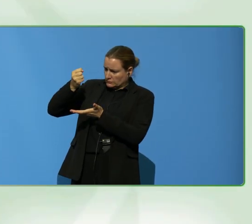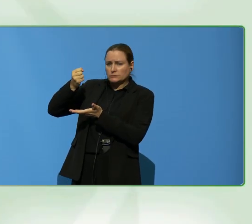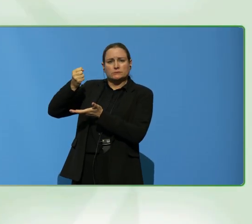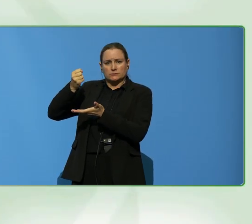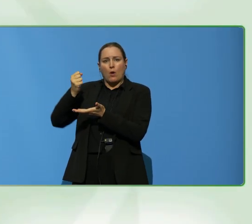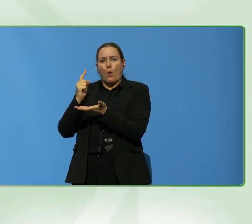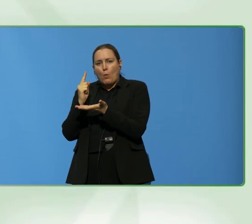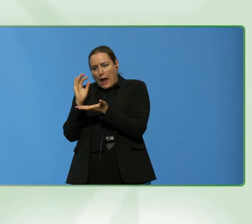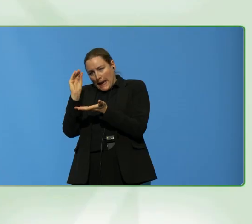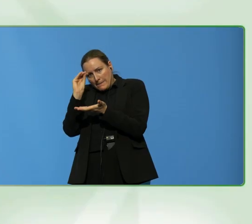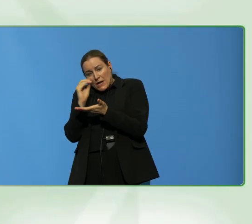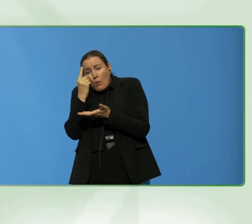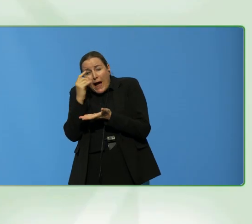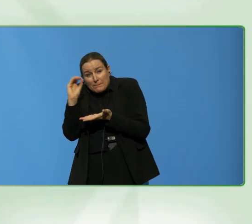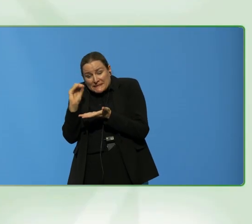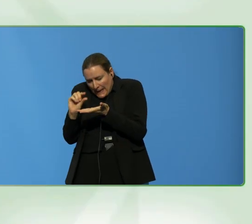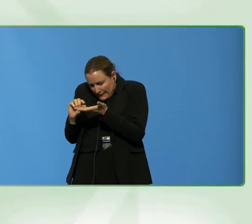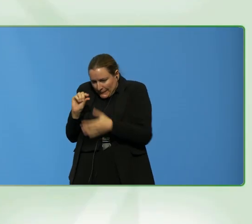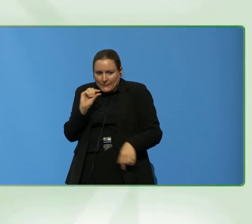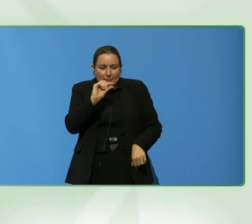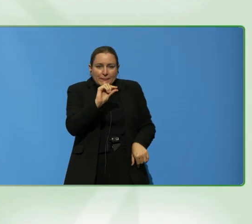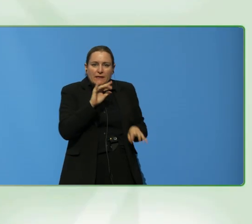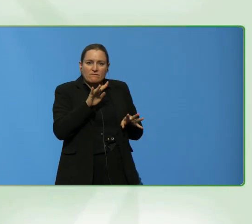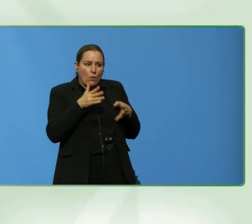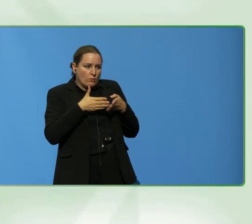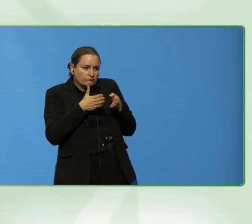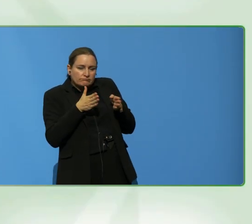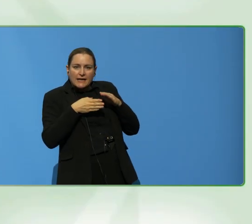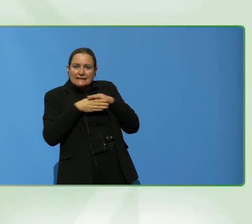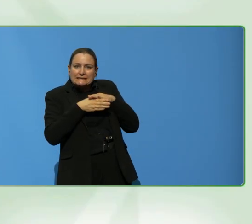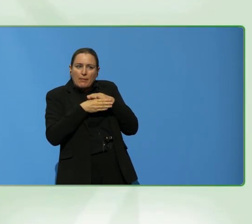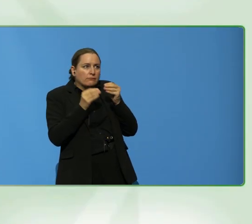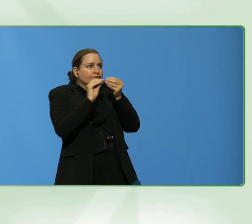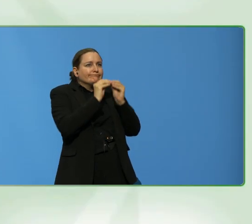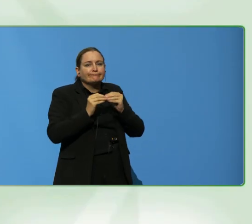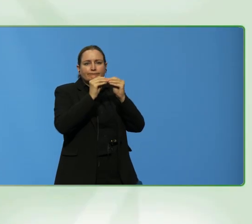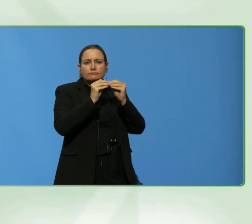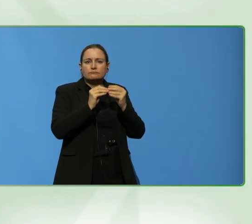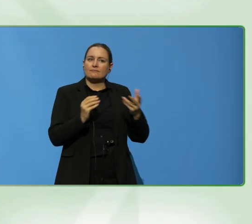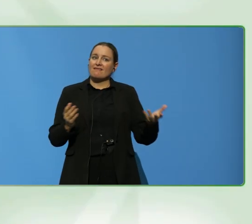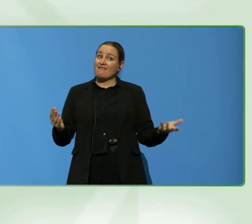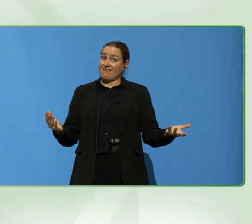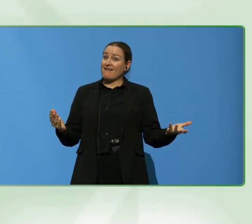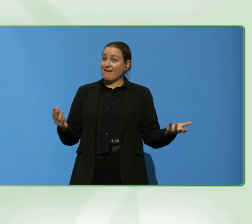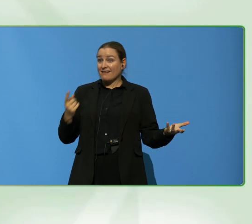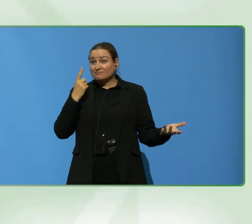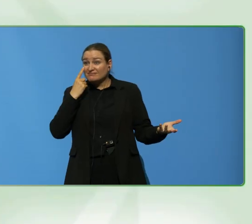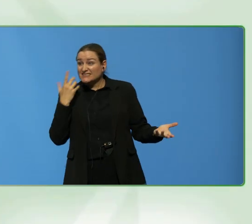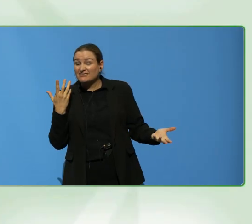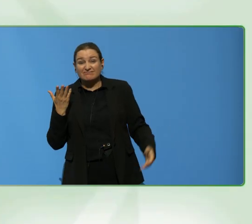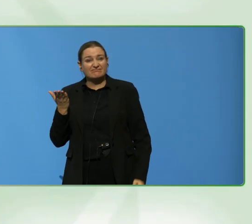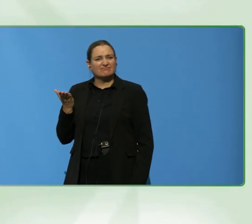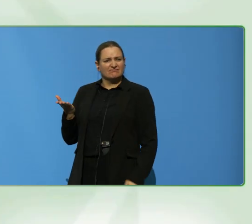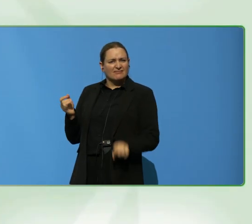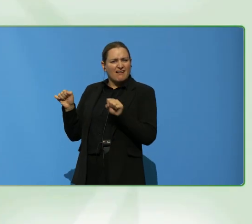accessibility. So really debunking that this is not a financial argument. So the next time any of you in the audience hear the argument, we